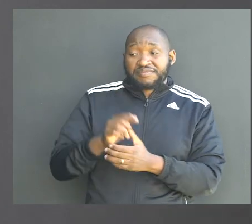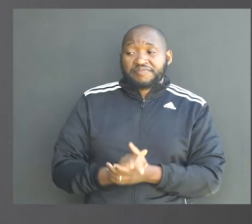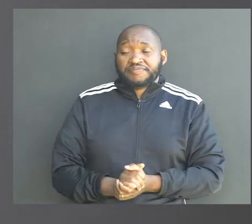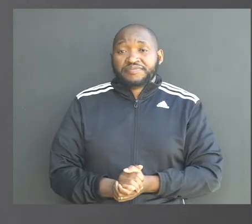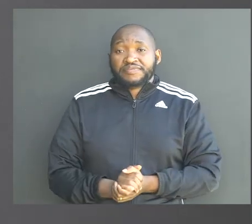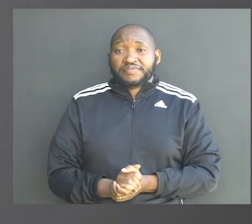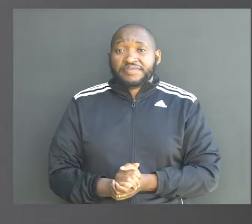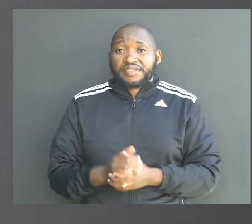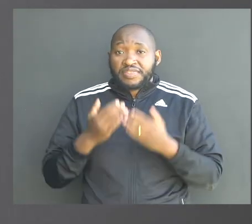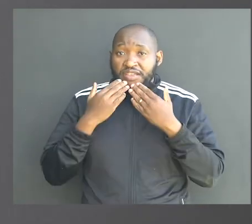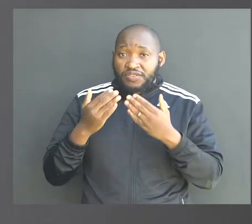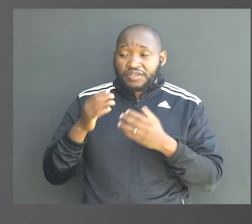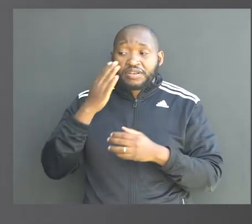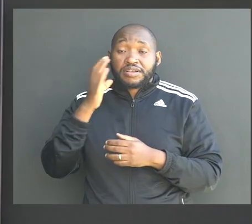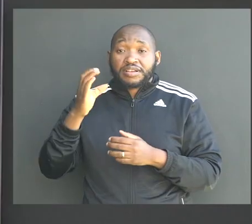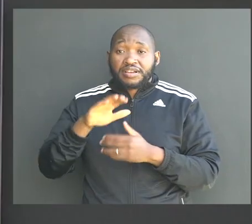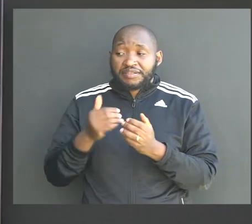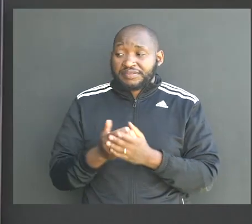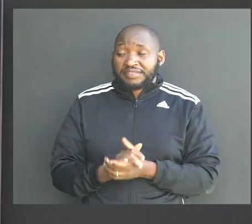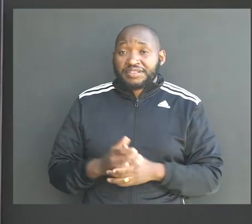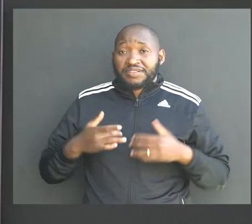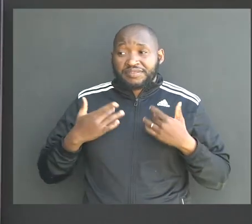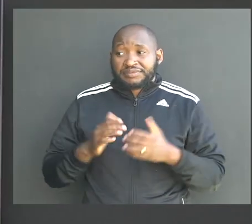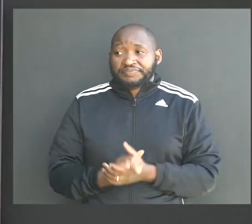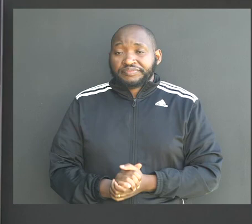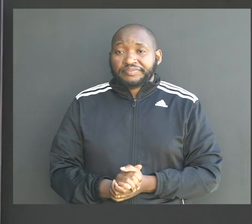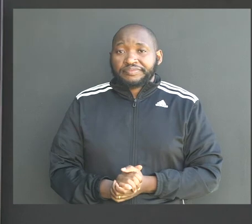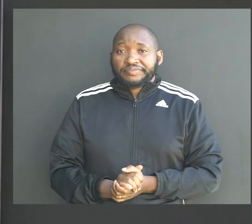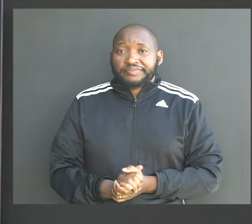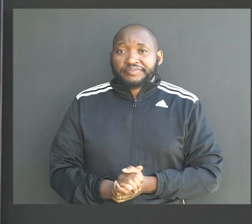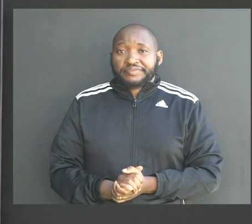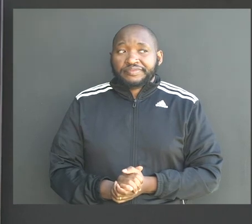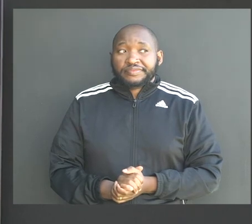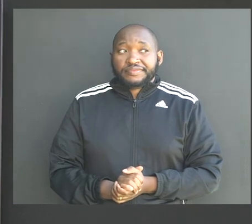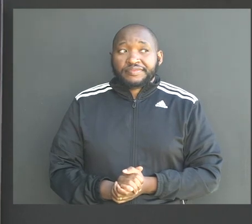starts with you. Thank you so much, Carol. Thank you Let's so much. Thank you so much.